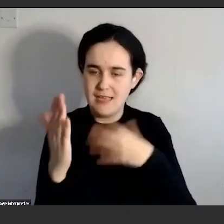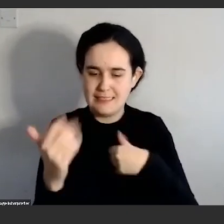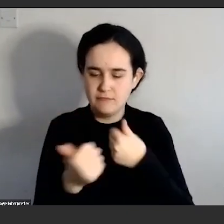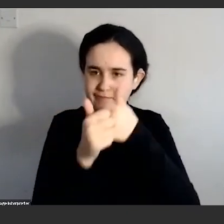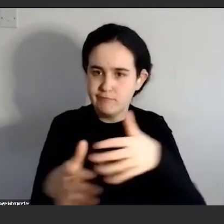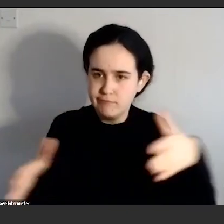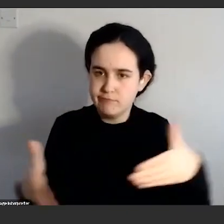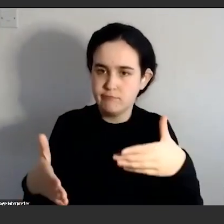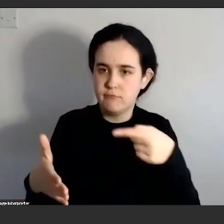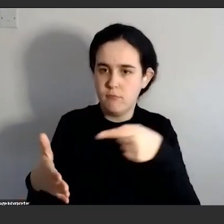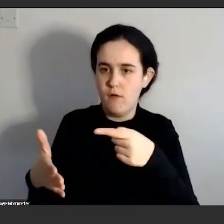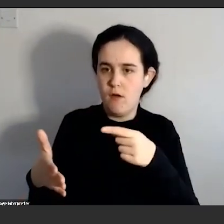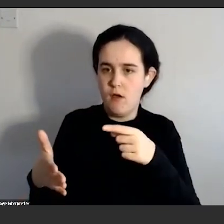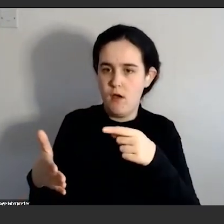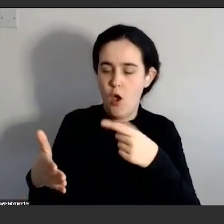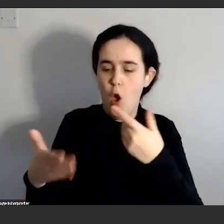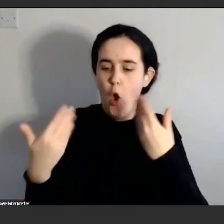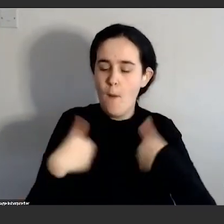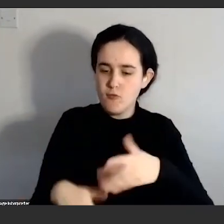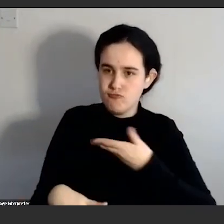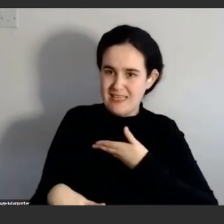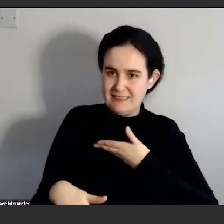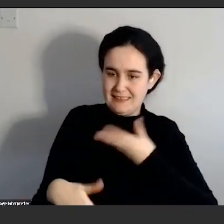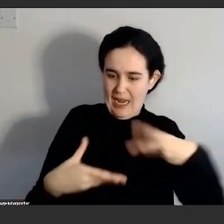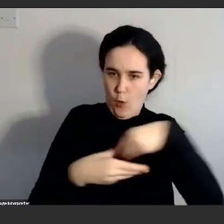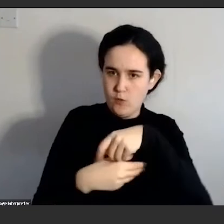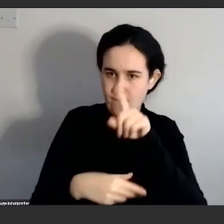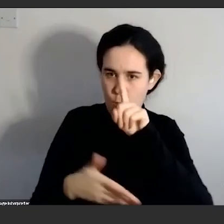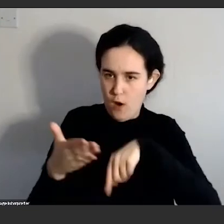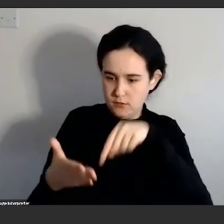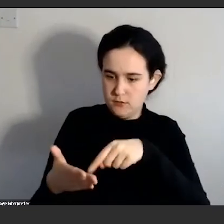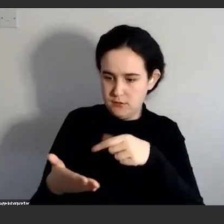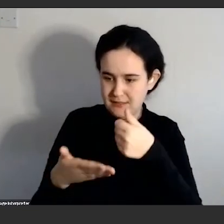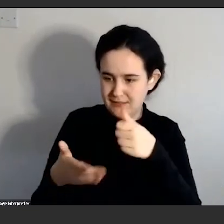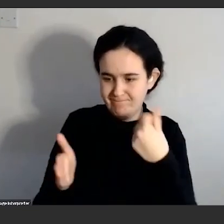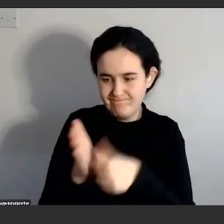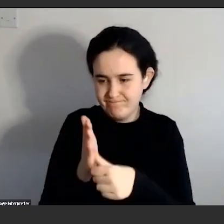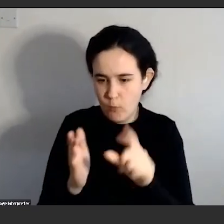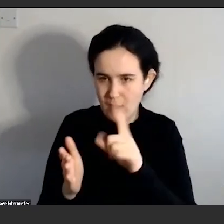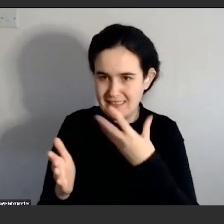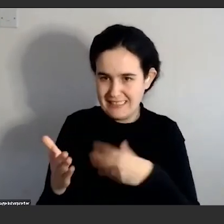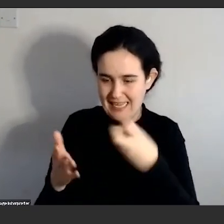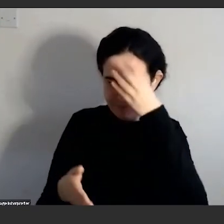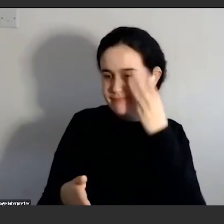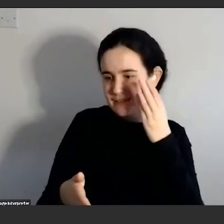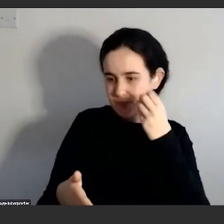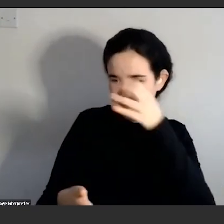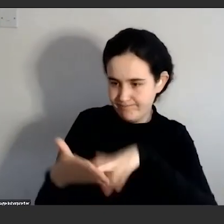well-being, or health or good health, or how do we fostering the well-being of those